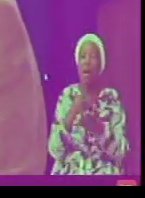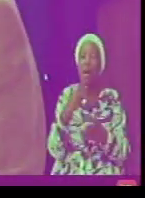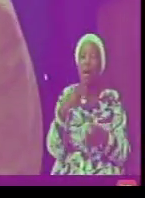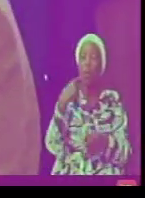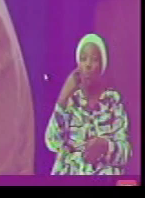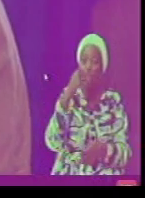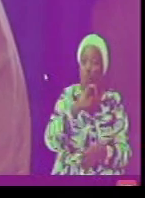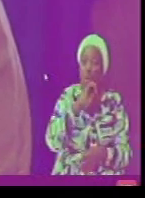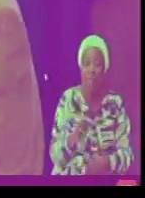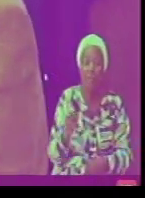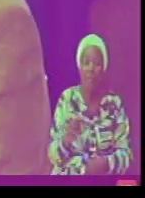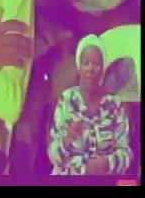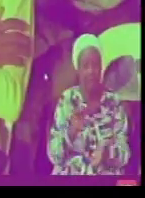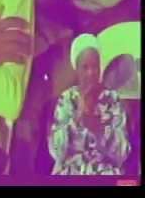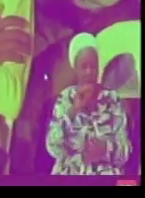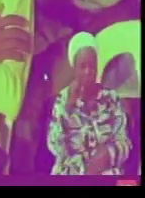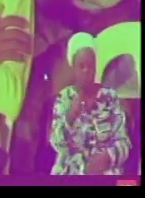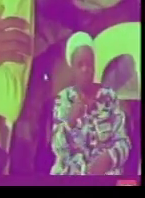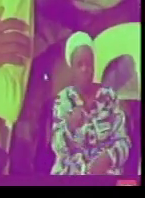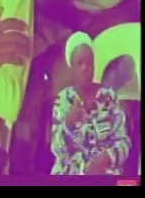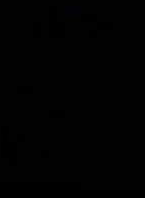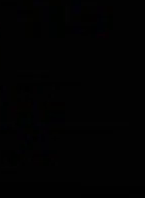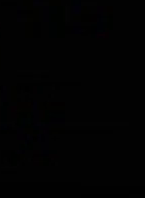there at that time.